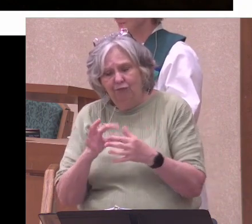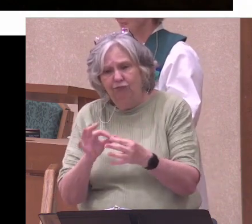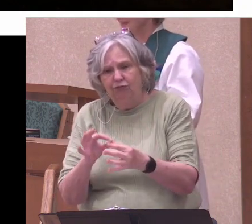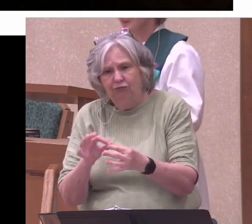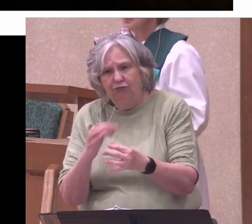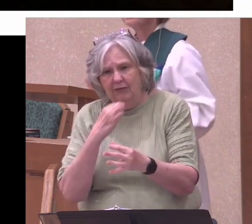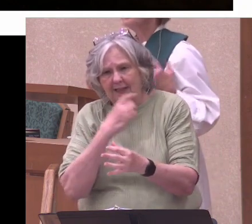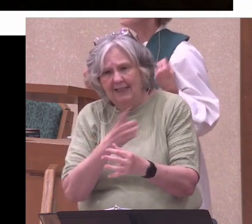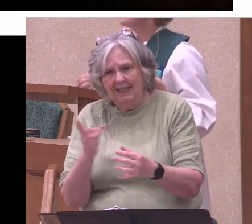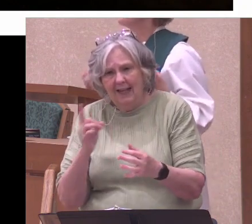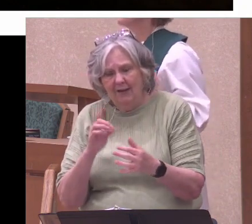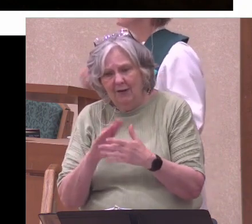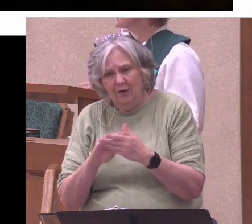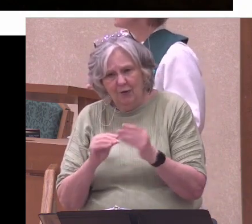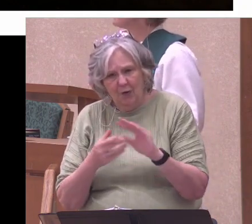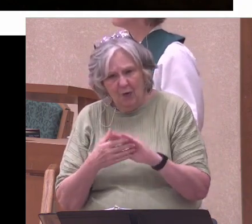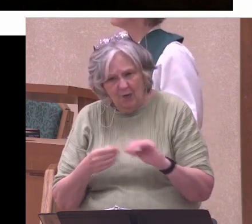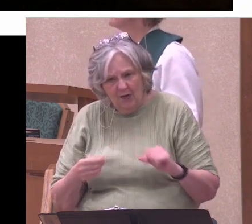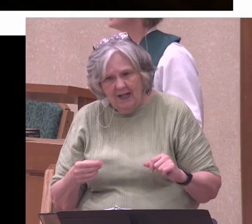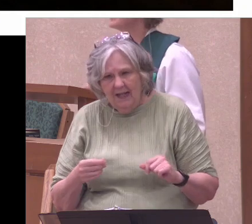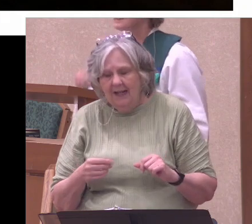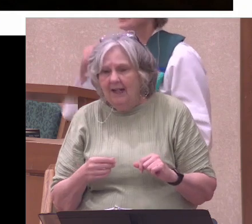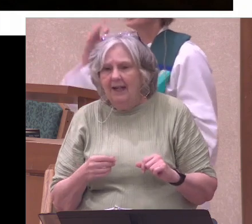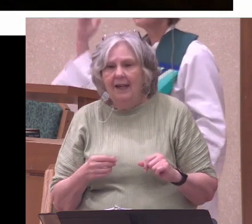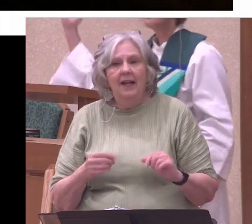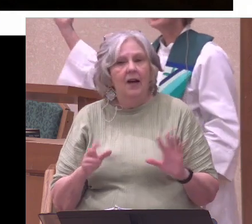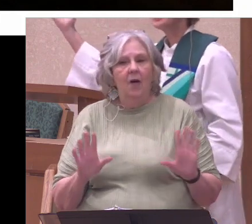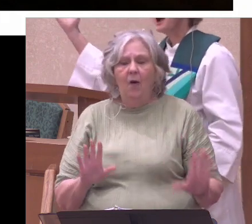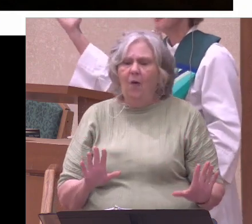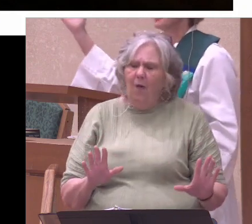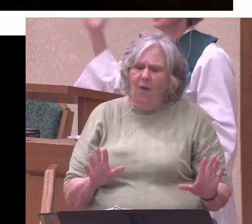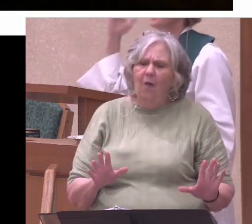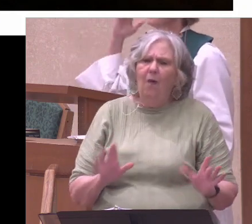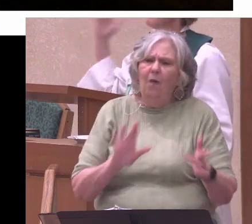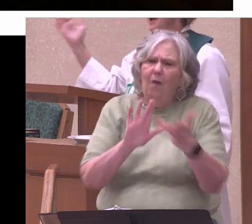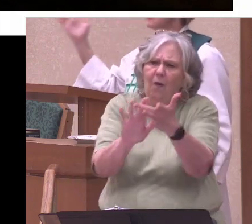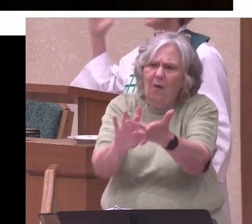story. So let's not hesitate for a minute to reach